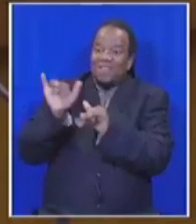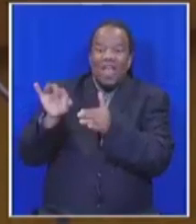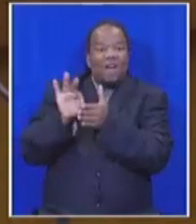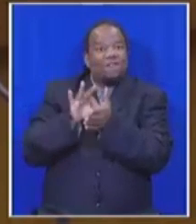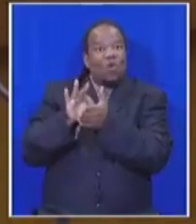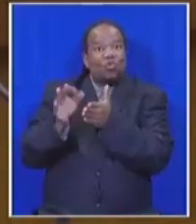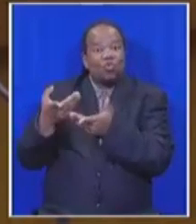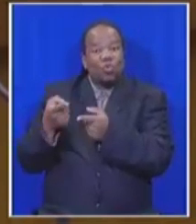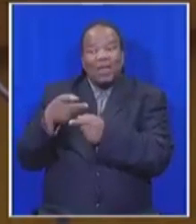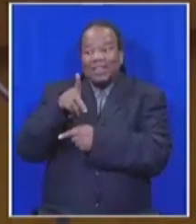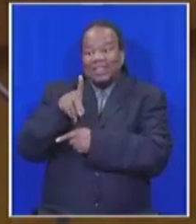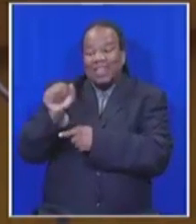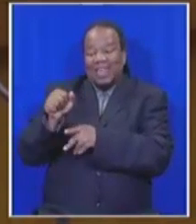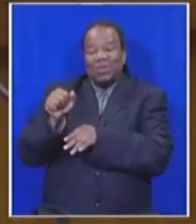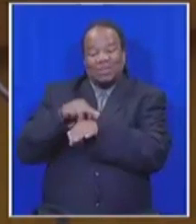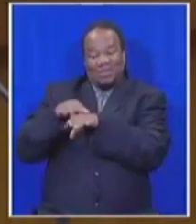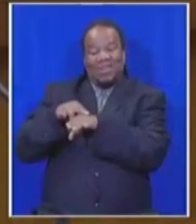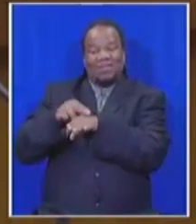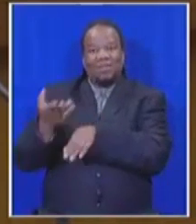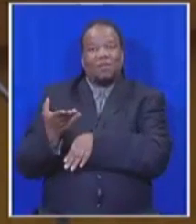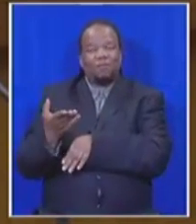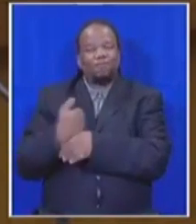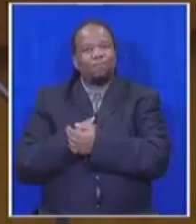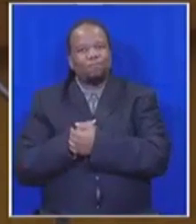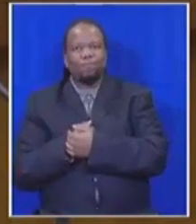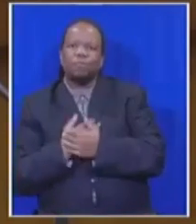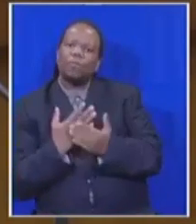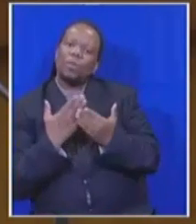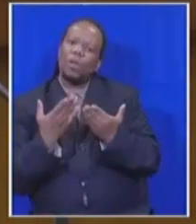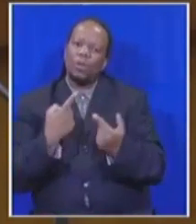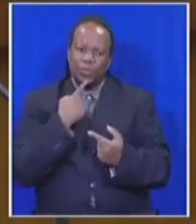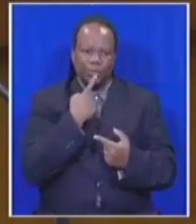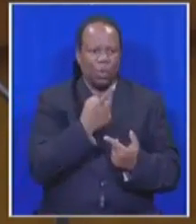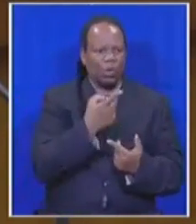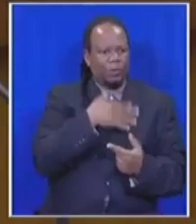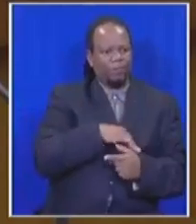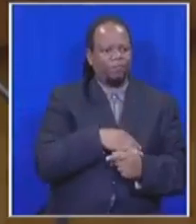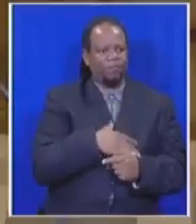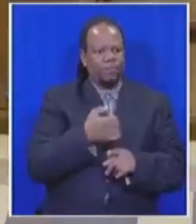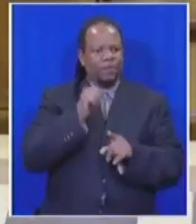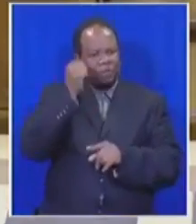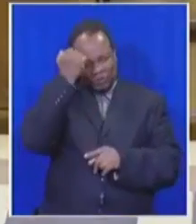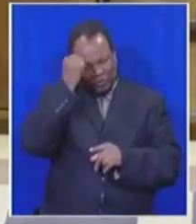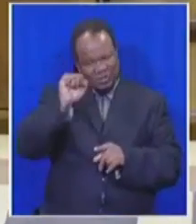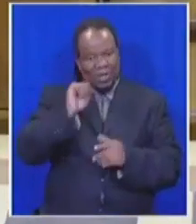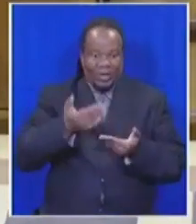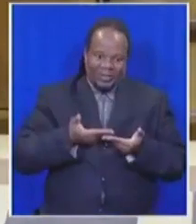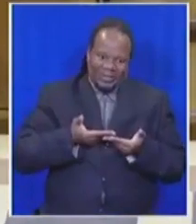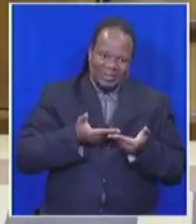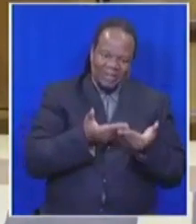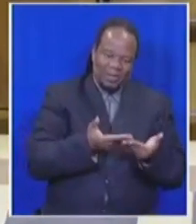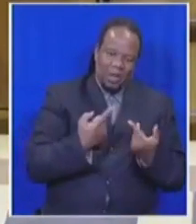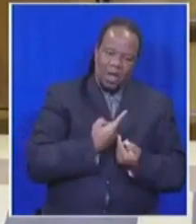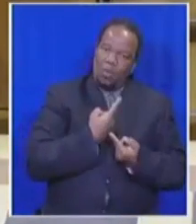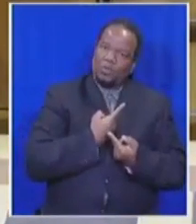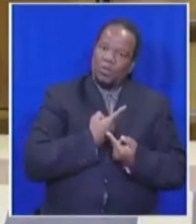Honorable Speaker, we regret that we were perceived as being arrogant, self-serving, and soft on corruption.